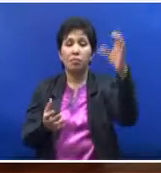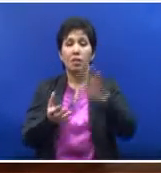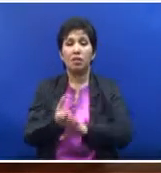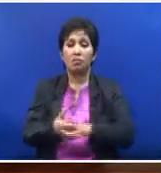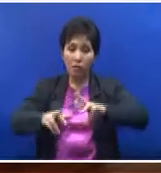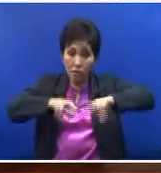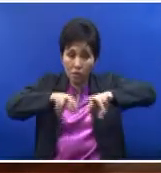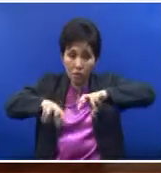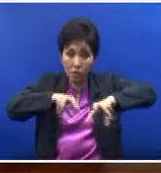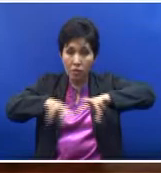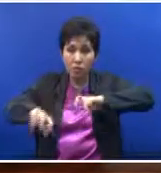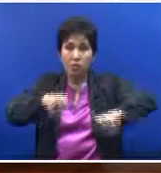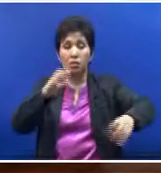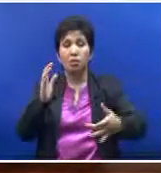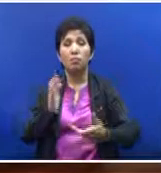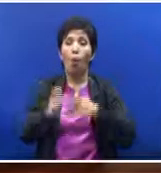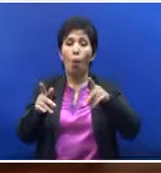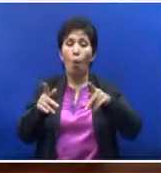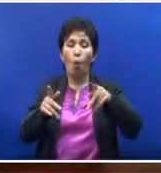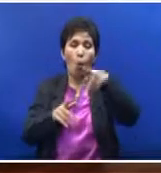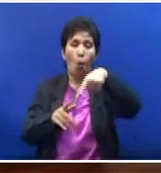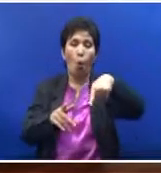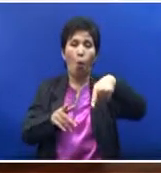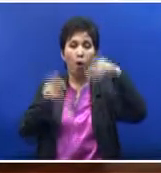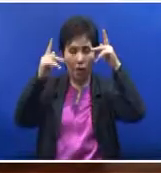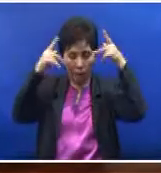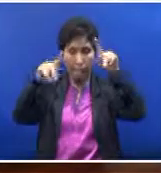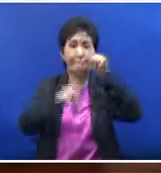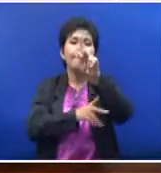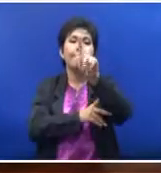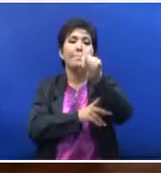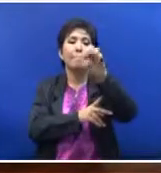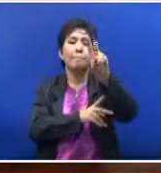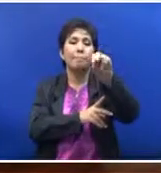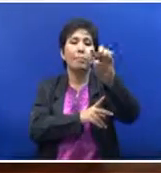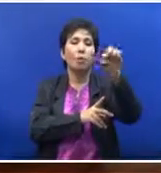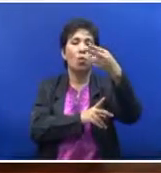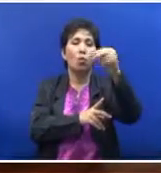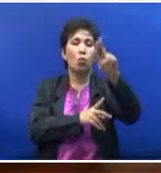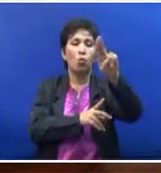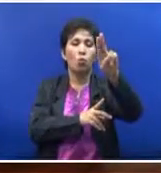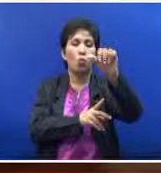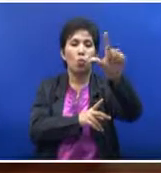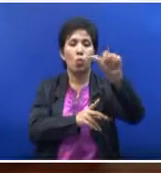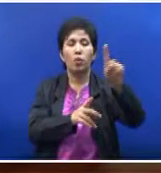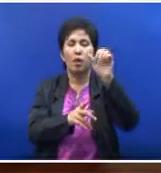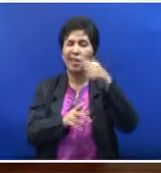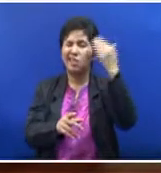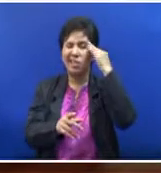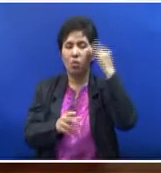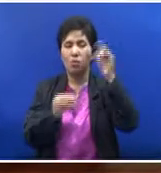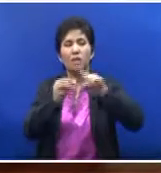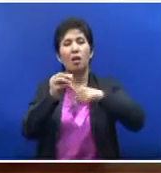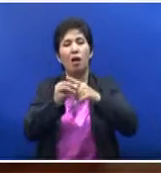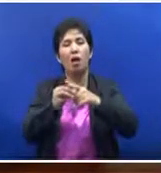the researcher may tag with penghulu, the one who have vast knowledge about certain society, about certain